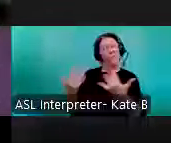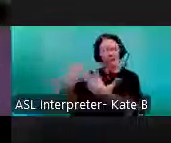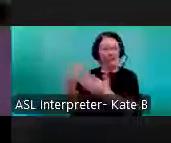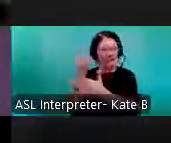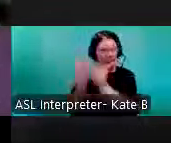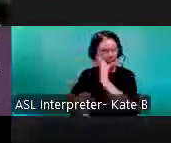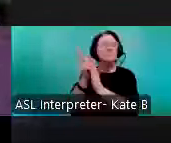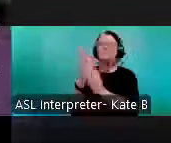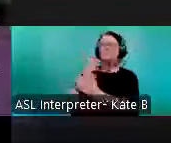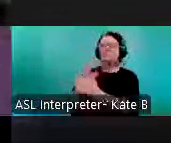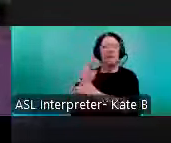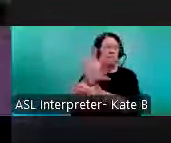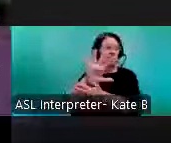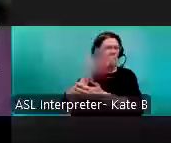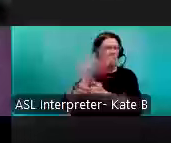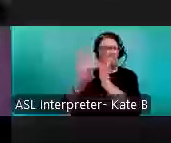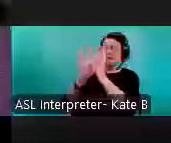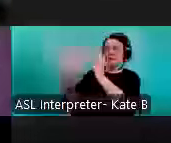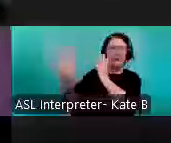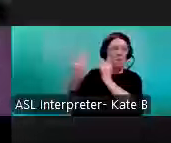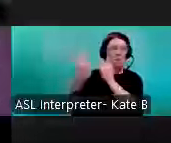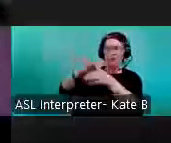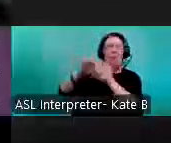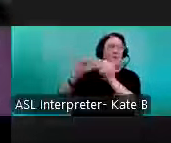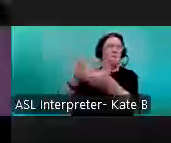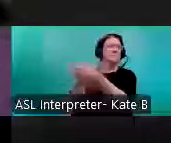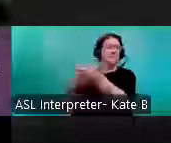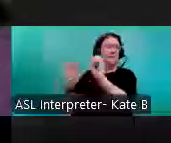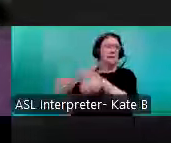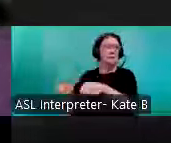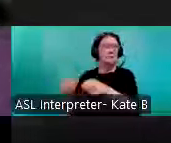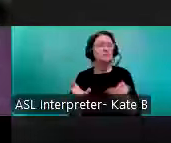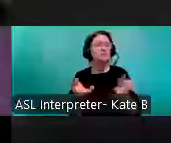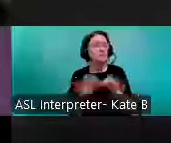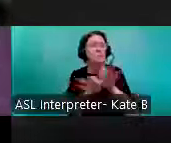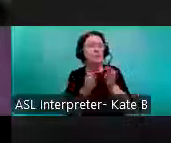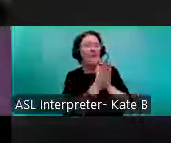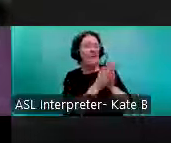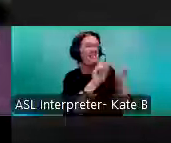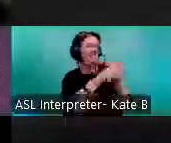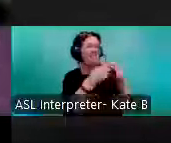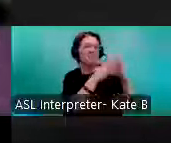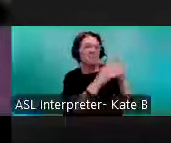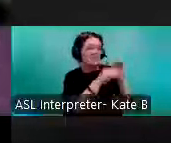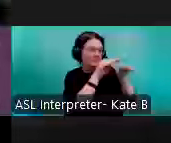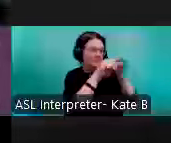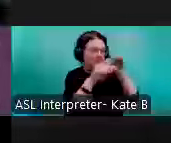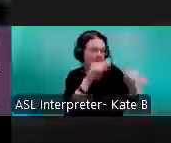myself and start asking around, are your friends and family registered? We have lots